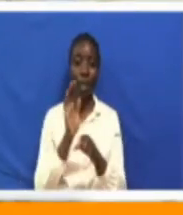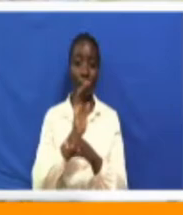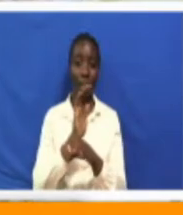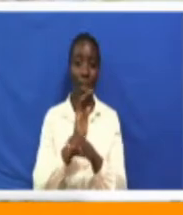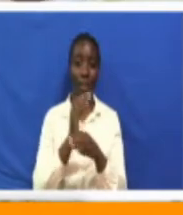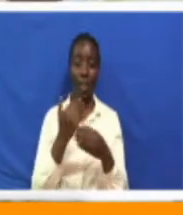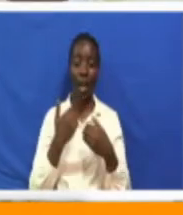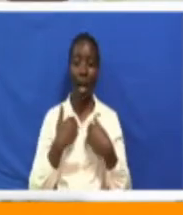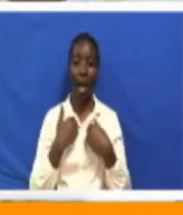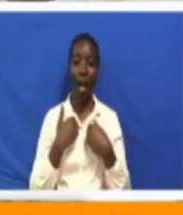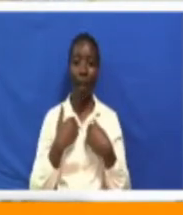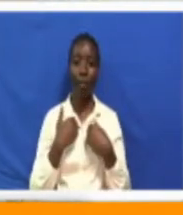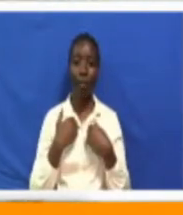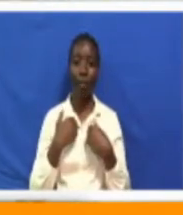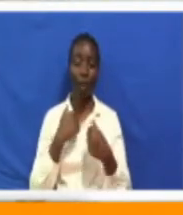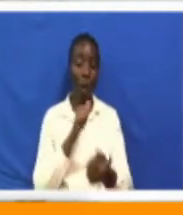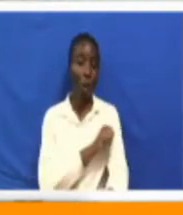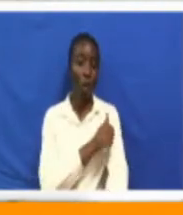music